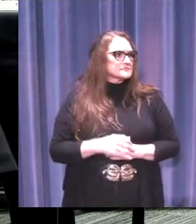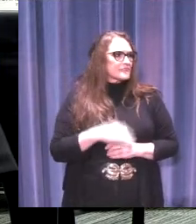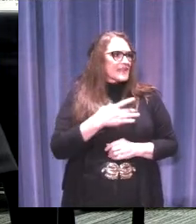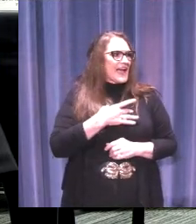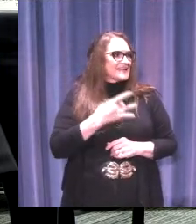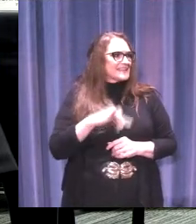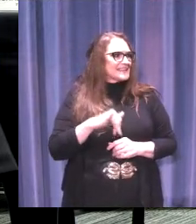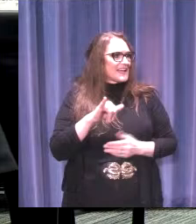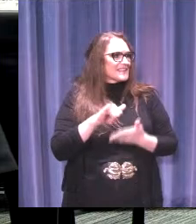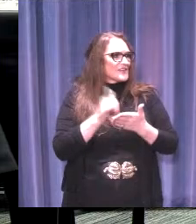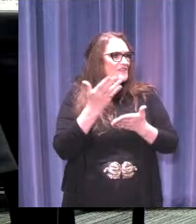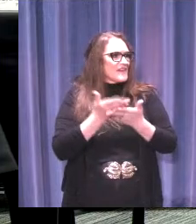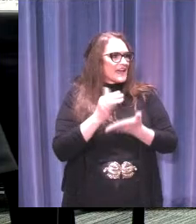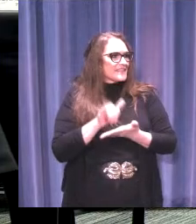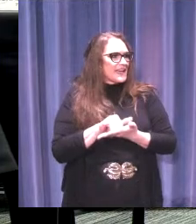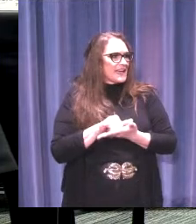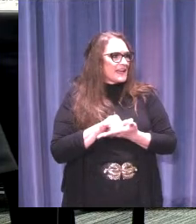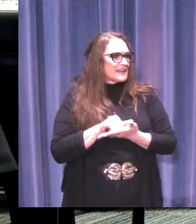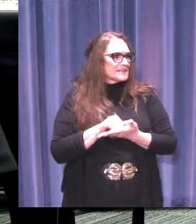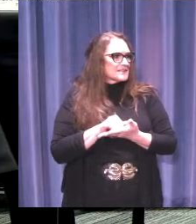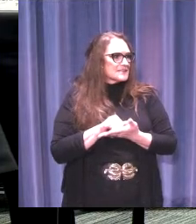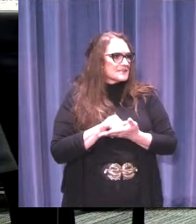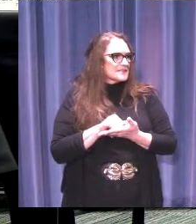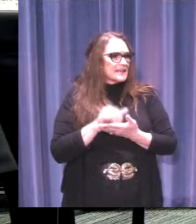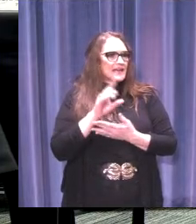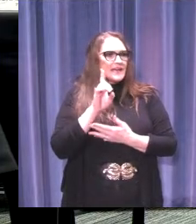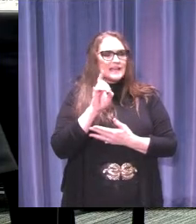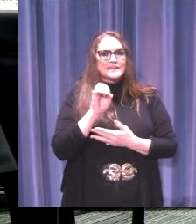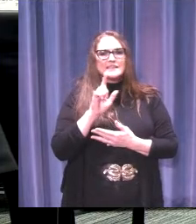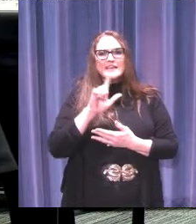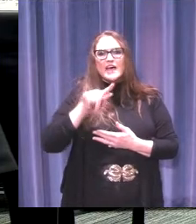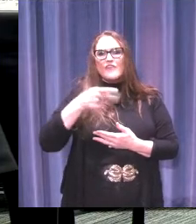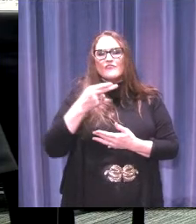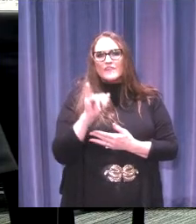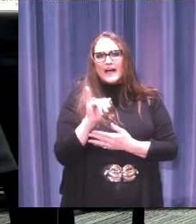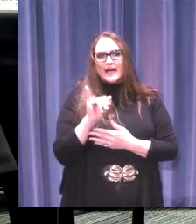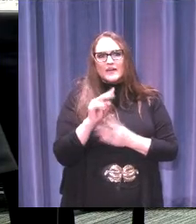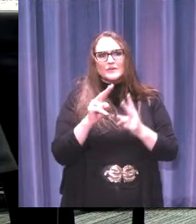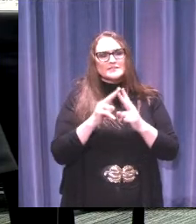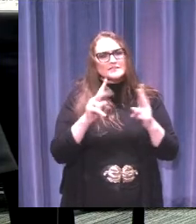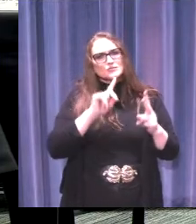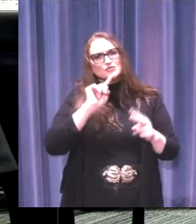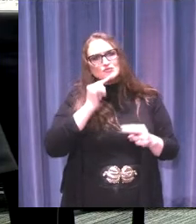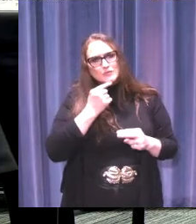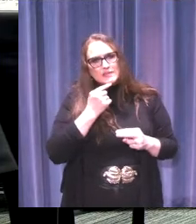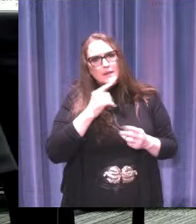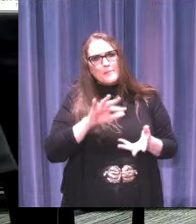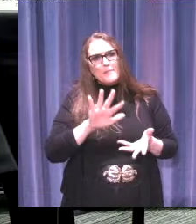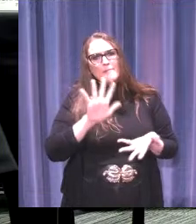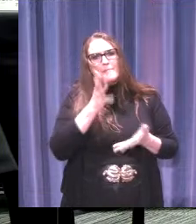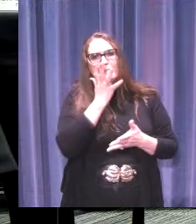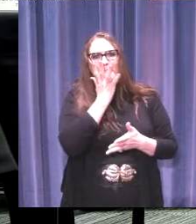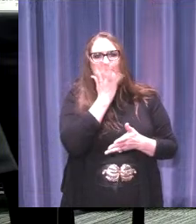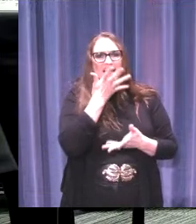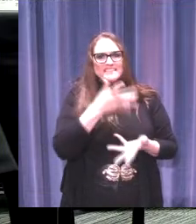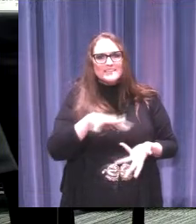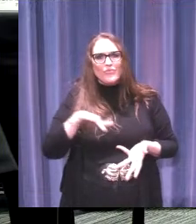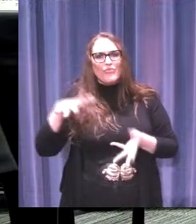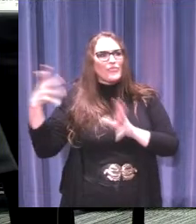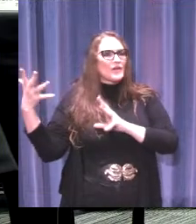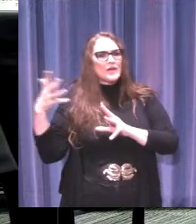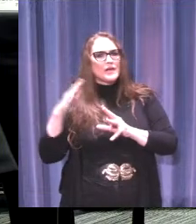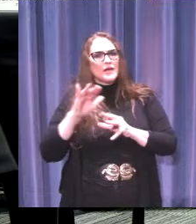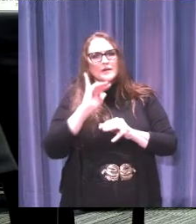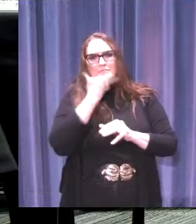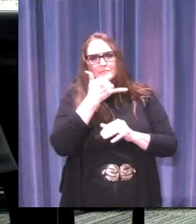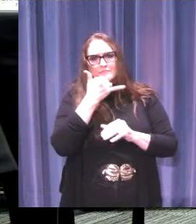like the fact that, Delphi was an extremely messy and